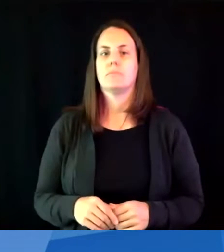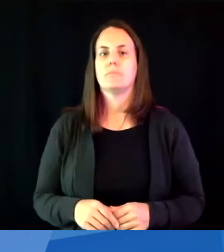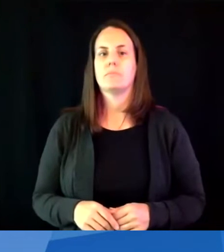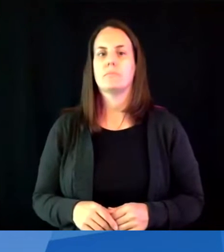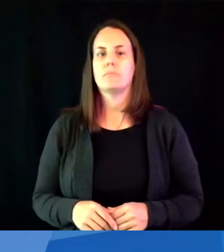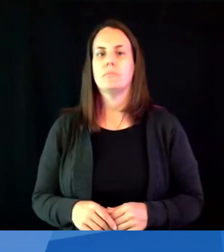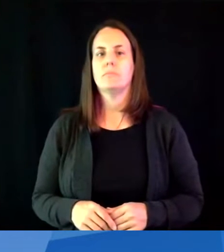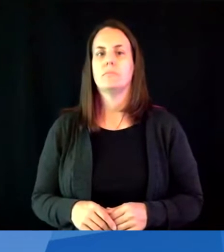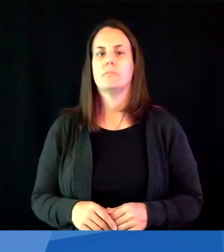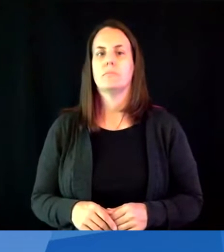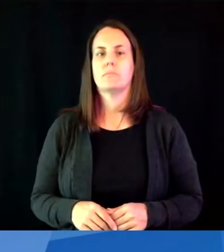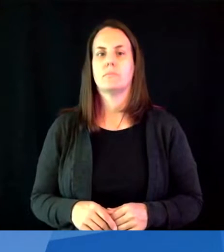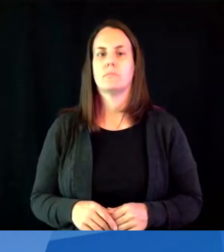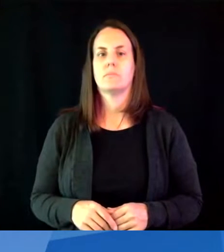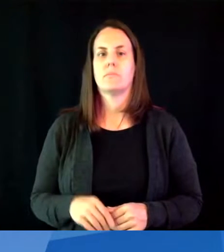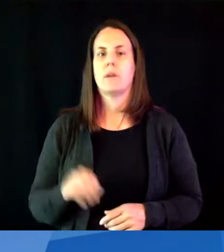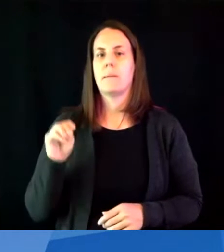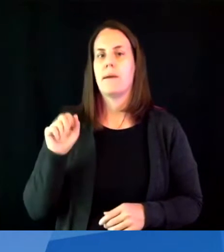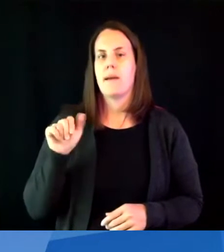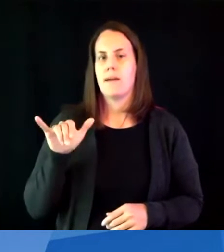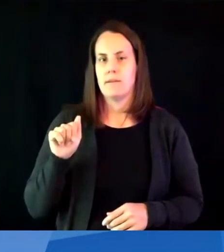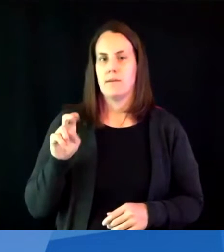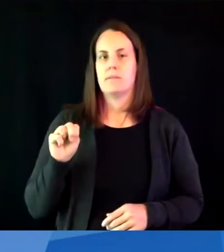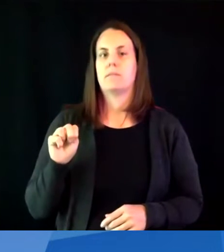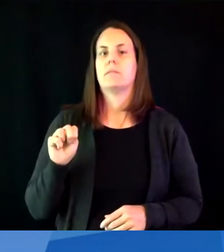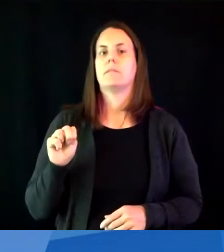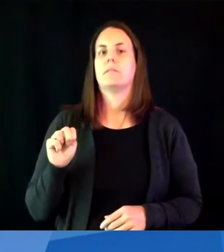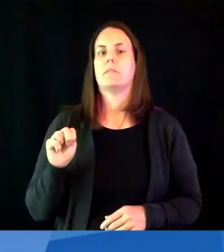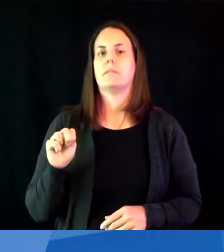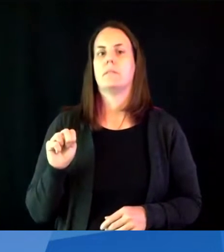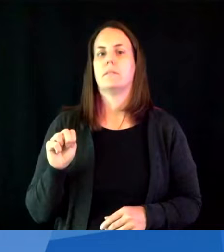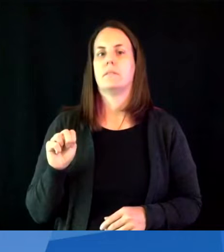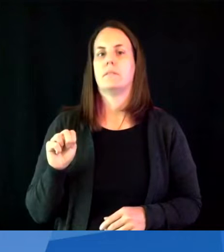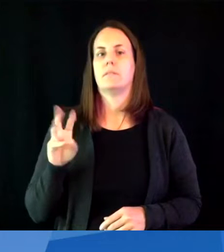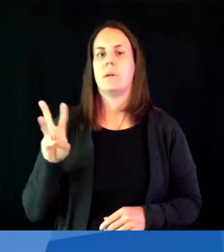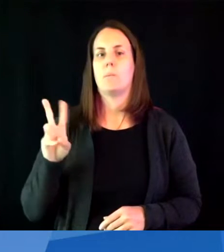WUMW in Milwaukee. Mayan.